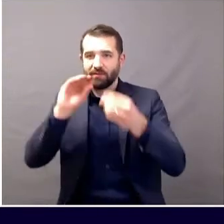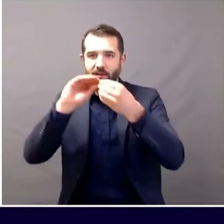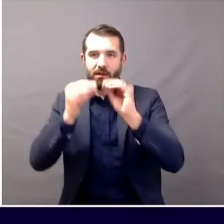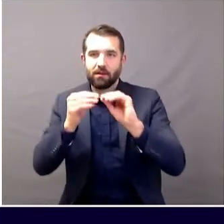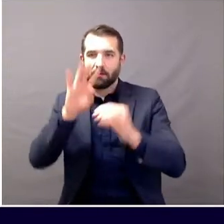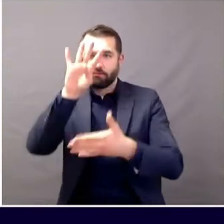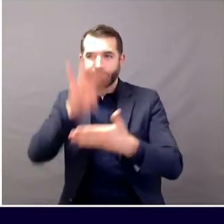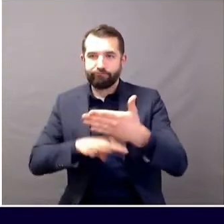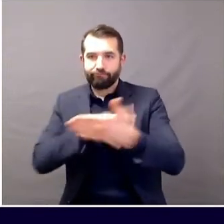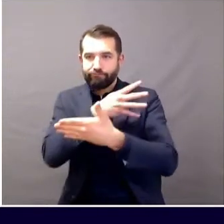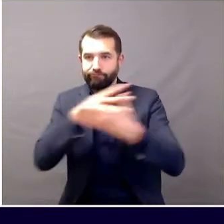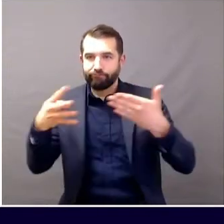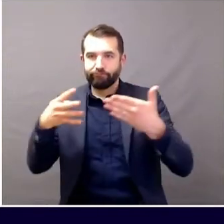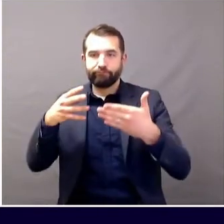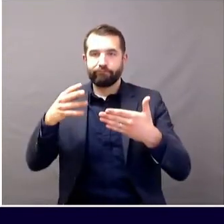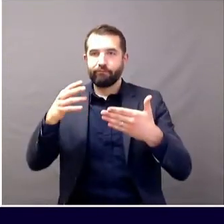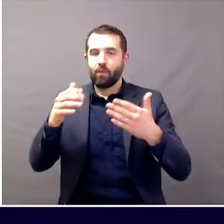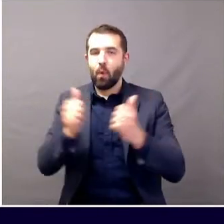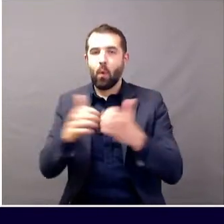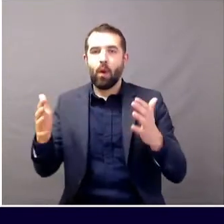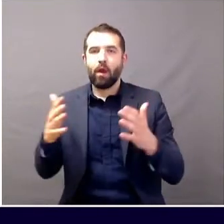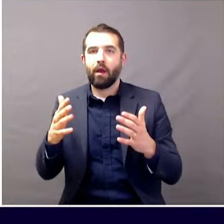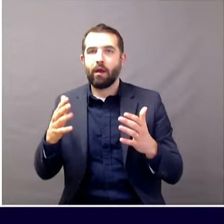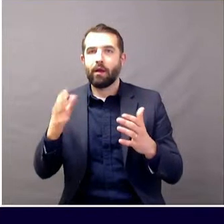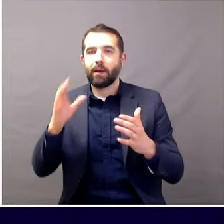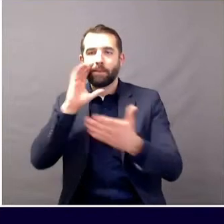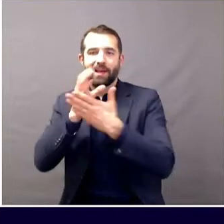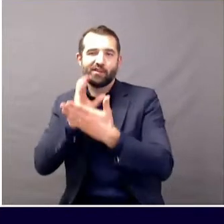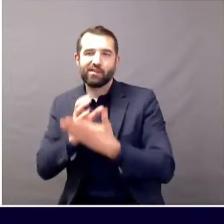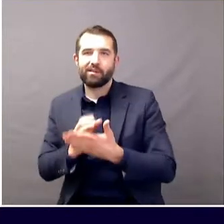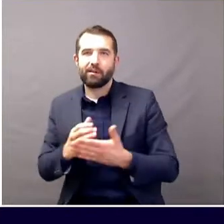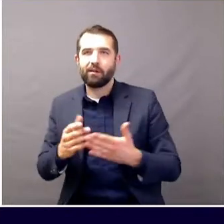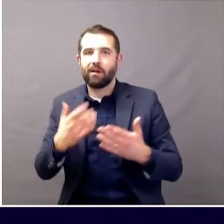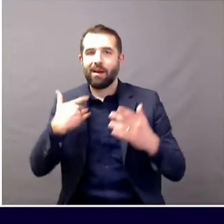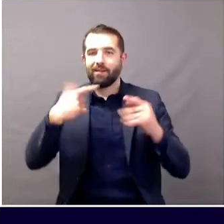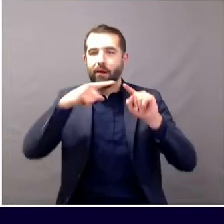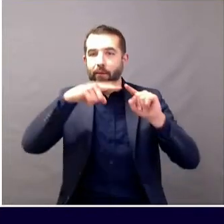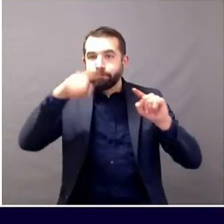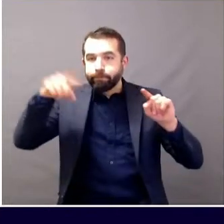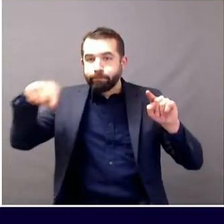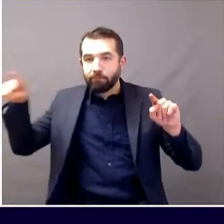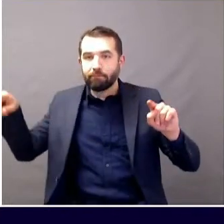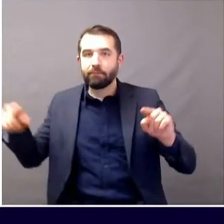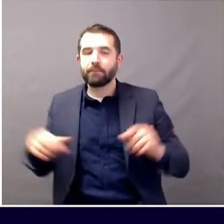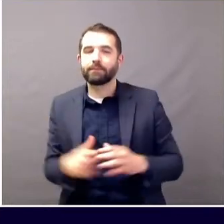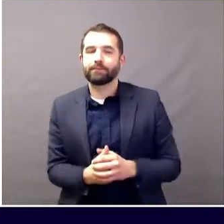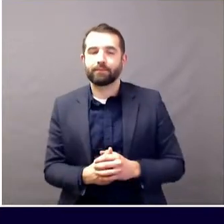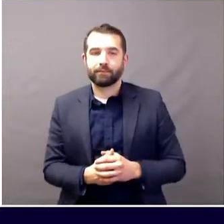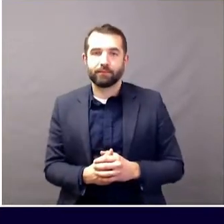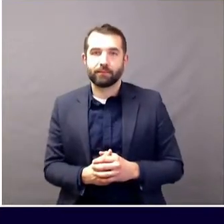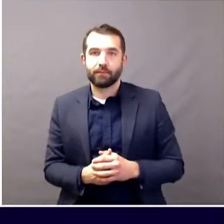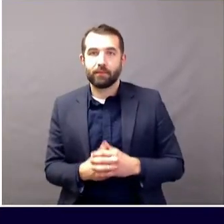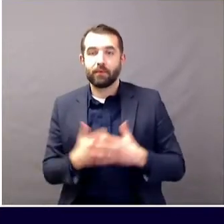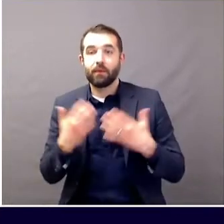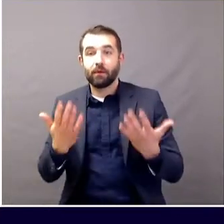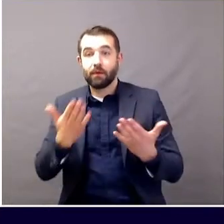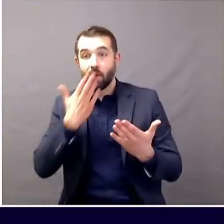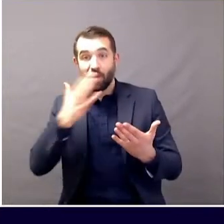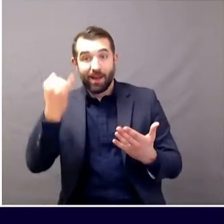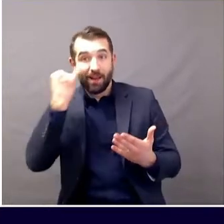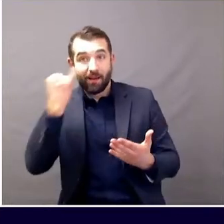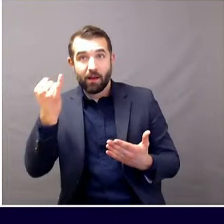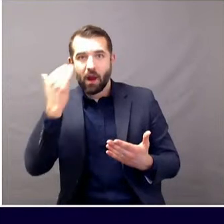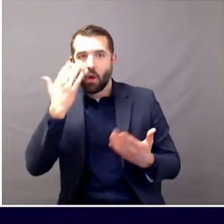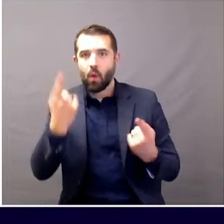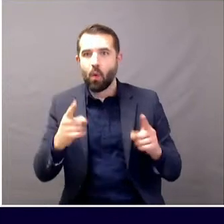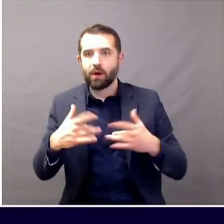website. It's just important to note that while it's always a good idea to know what's going on in your backyard, it's